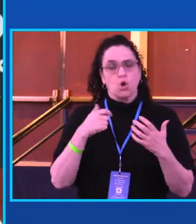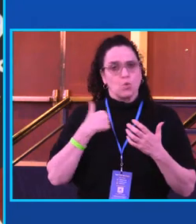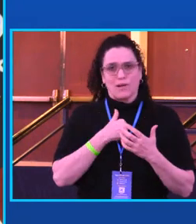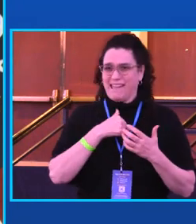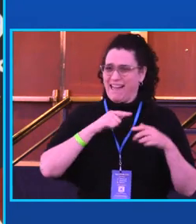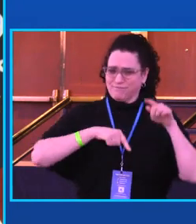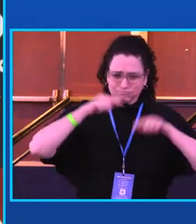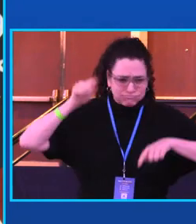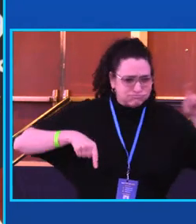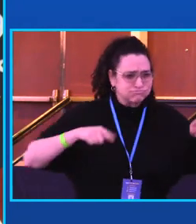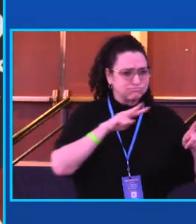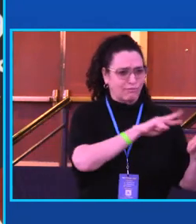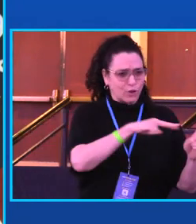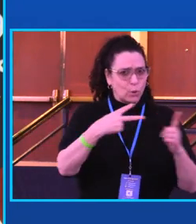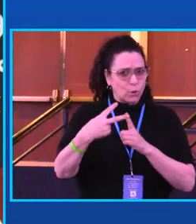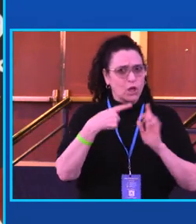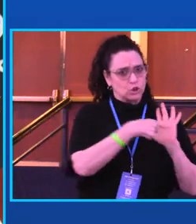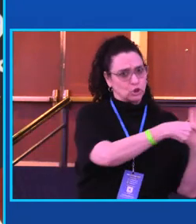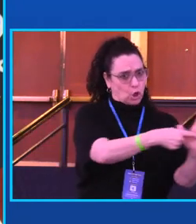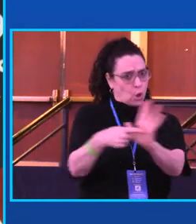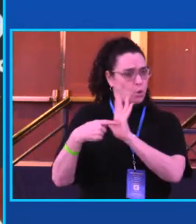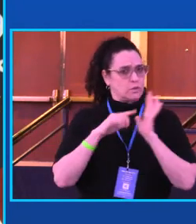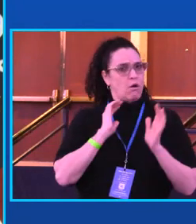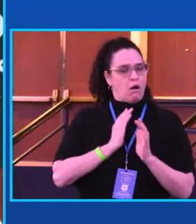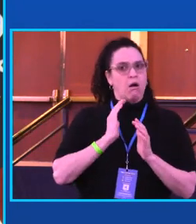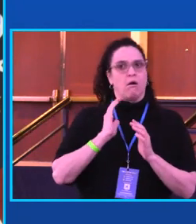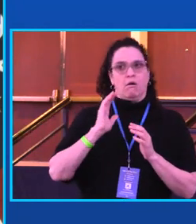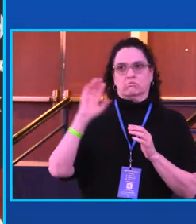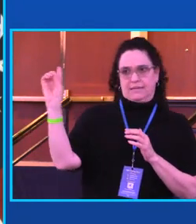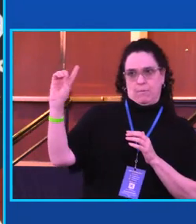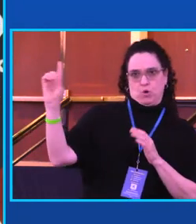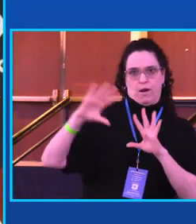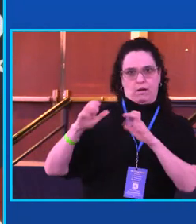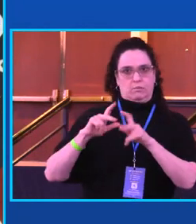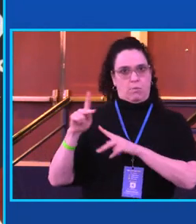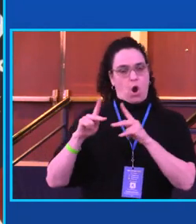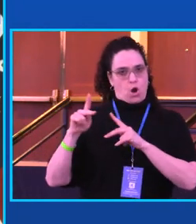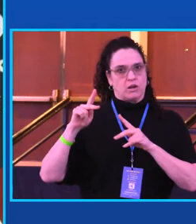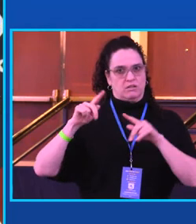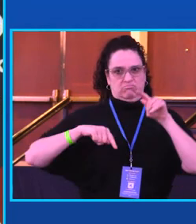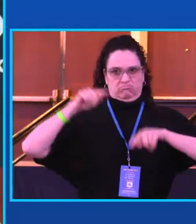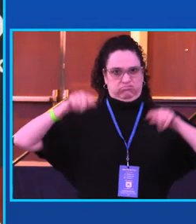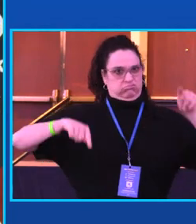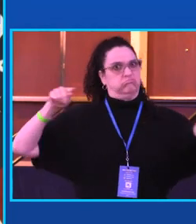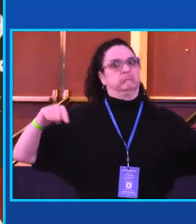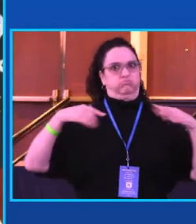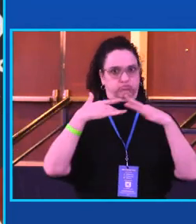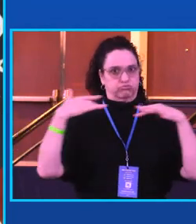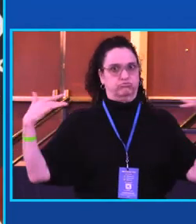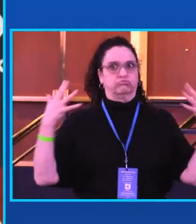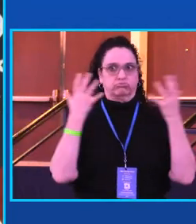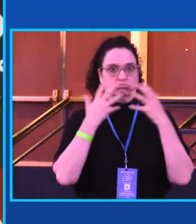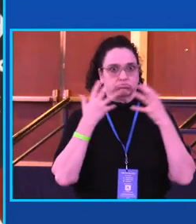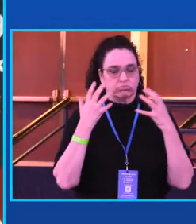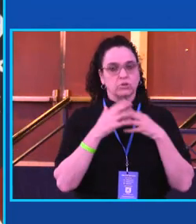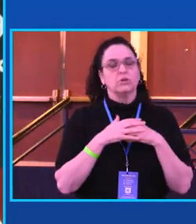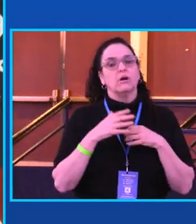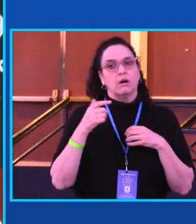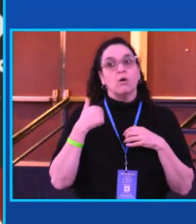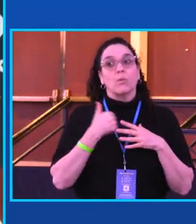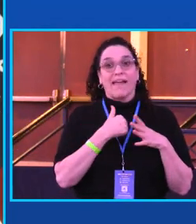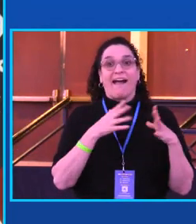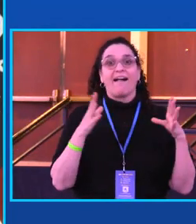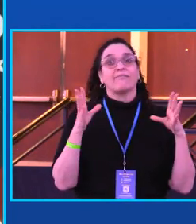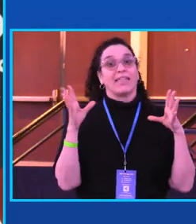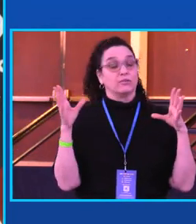fully representative of our party's diversity. At our meeting on Thursday, the committee considered two proposed amendments